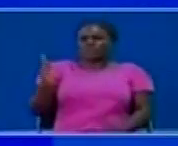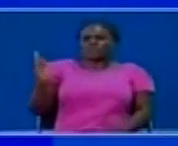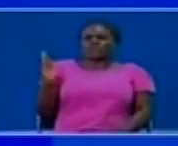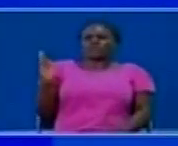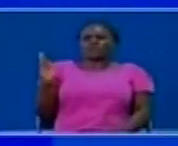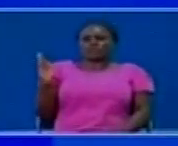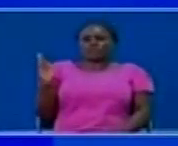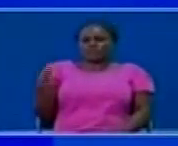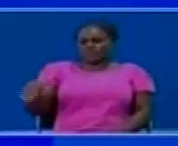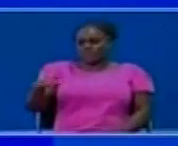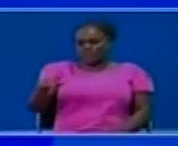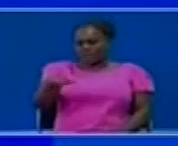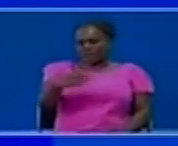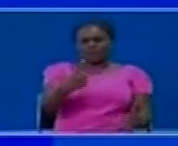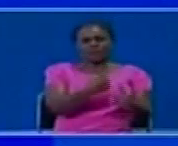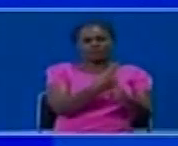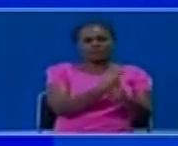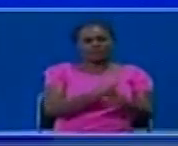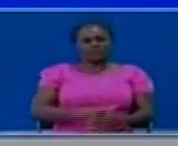key installations.